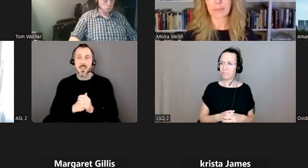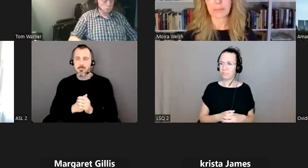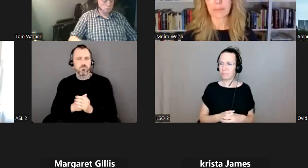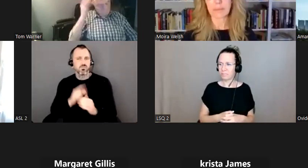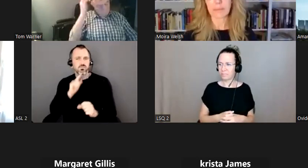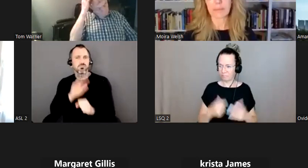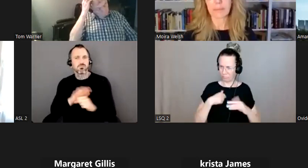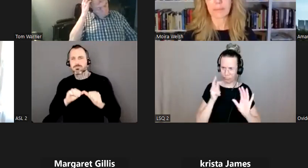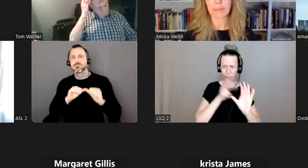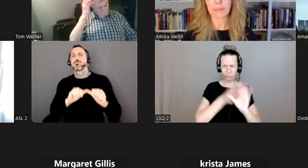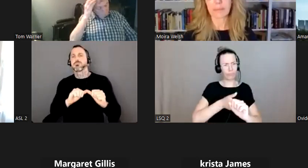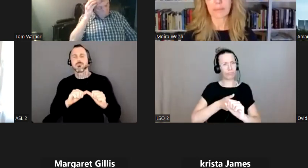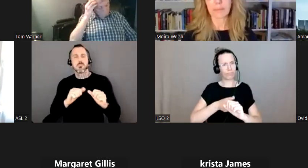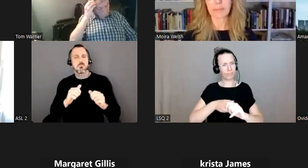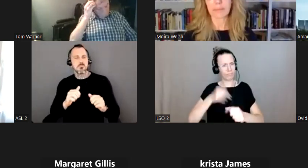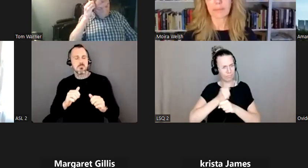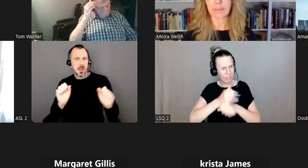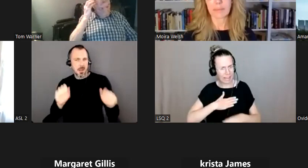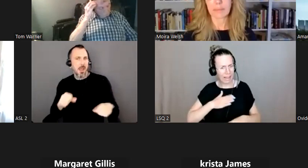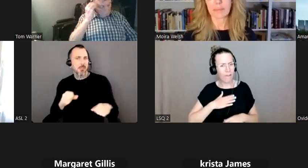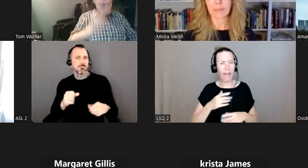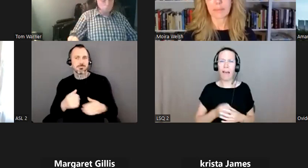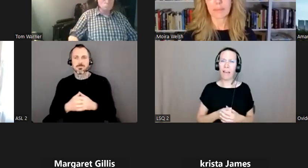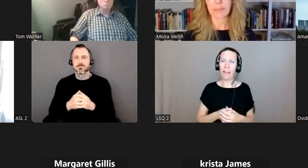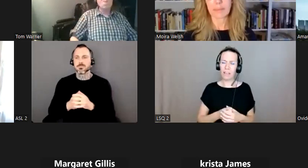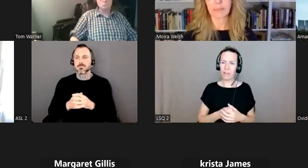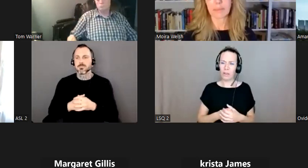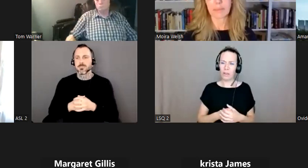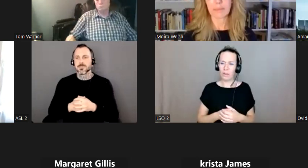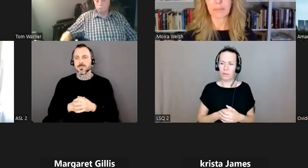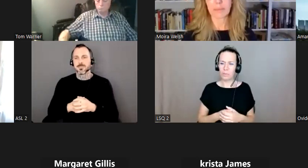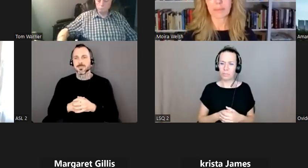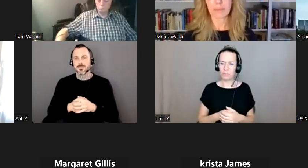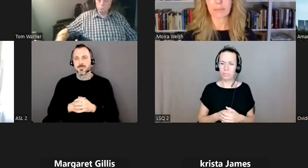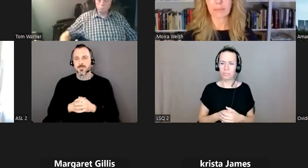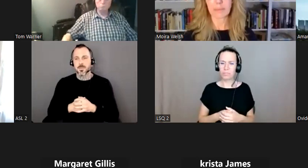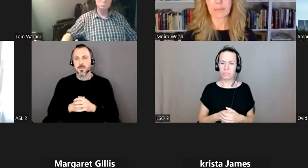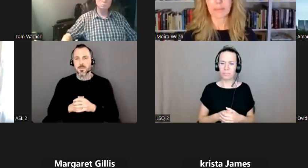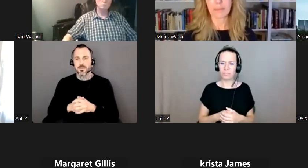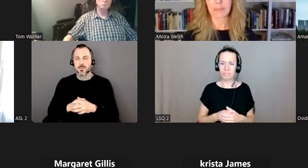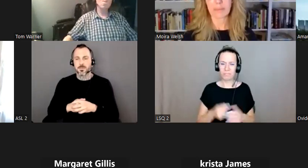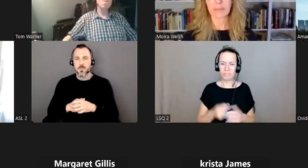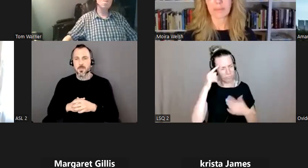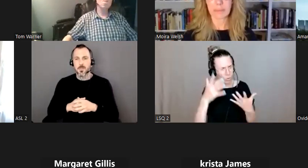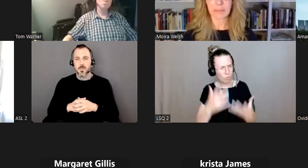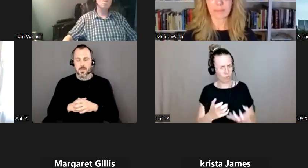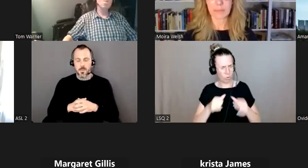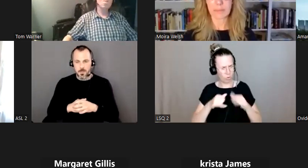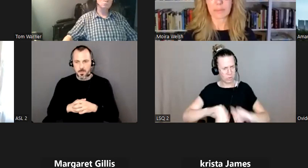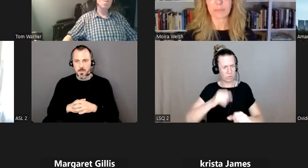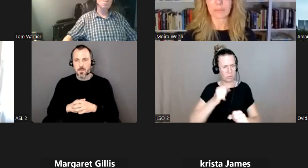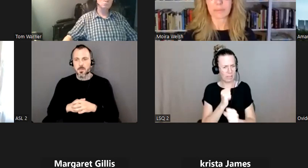as long as I feel I can be useful. But I'm very much aware of the fact that how I contribute and what I